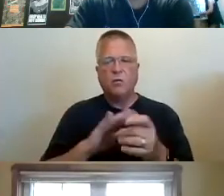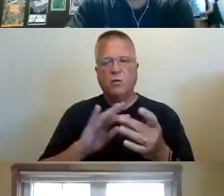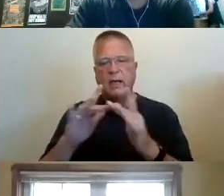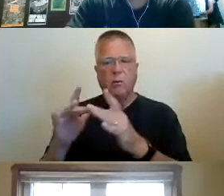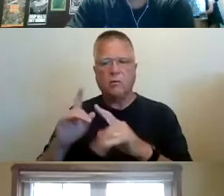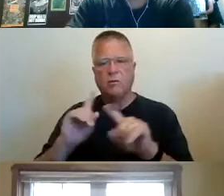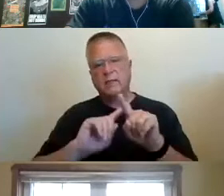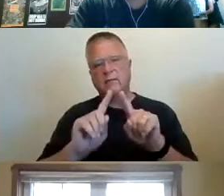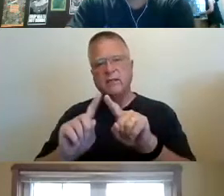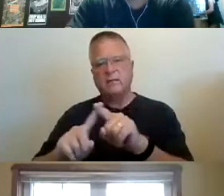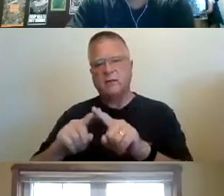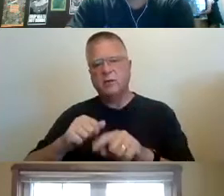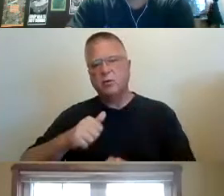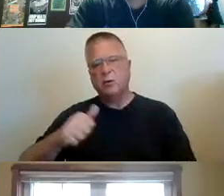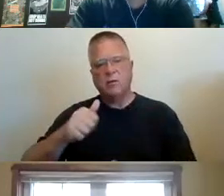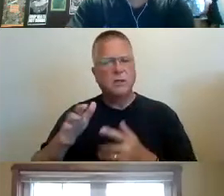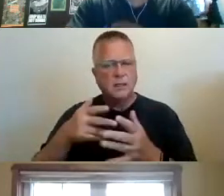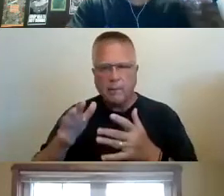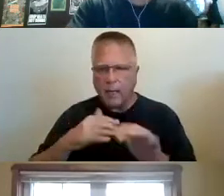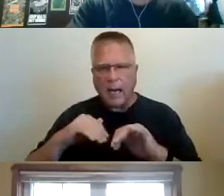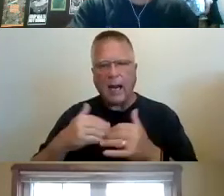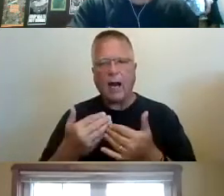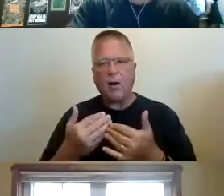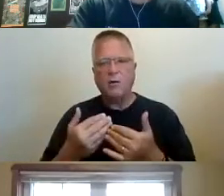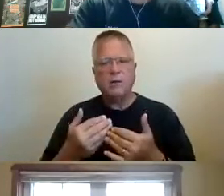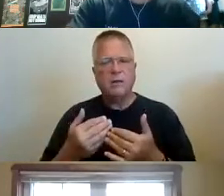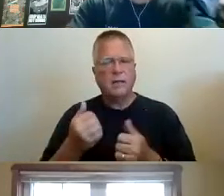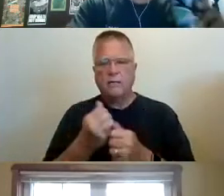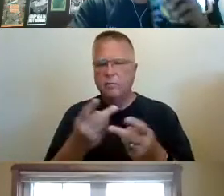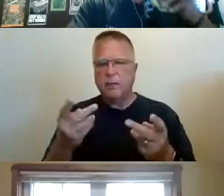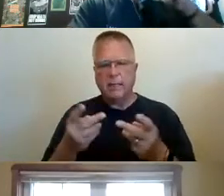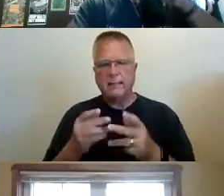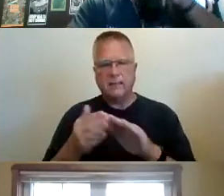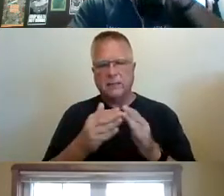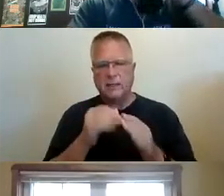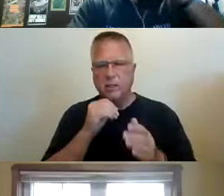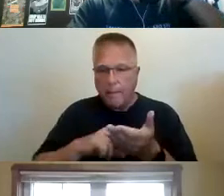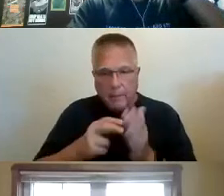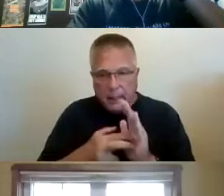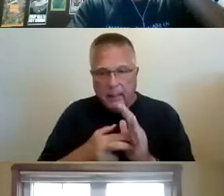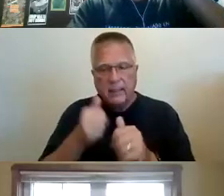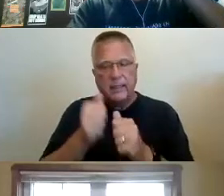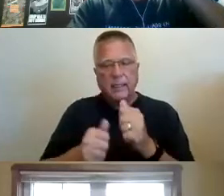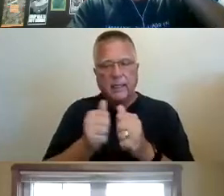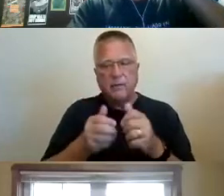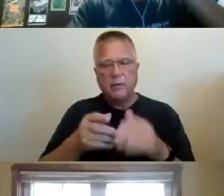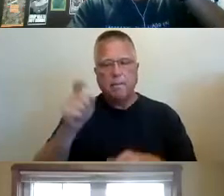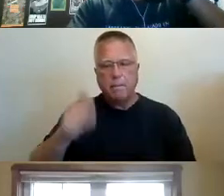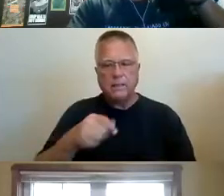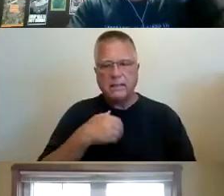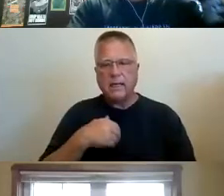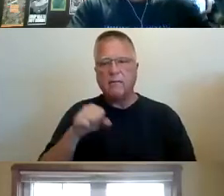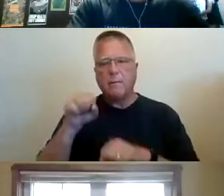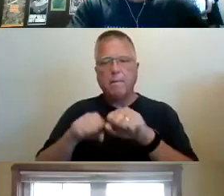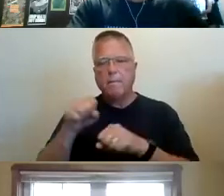travel, regardless of how people travel, someplace in our city. It does not mean that every street needs to have a bike lane on